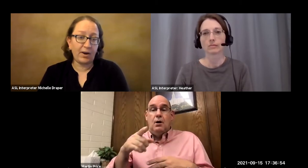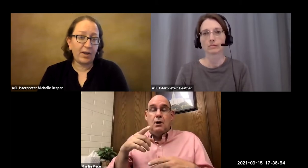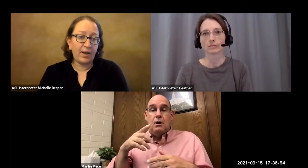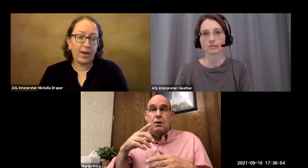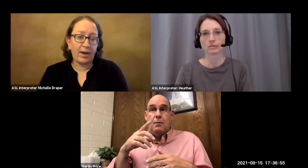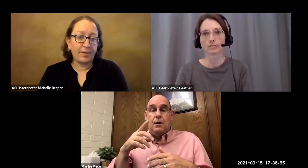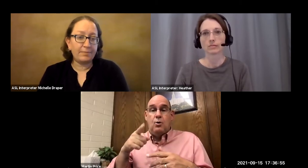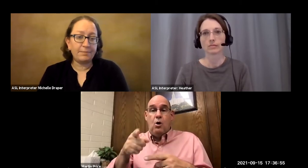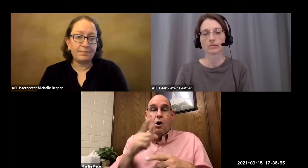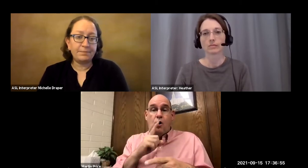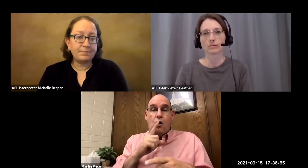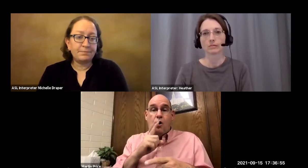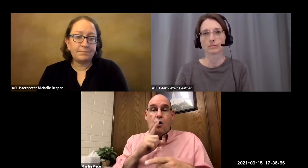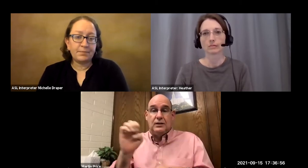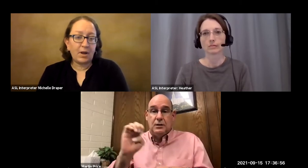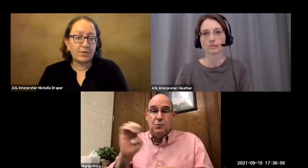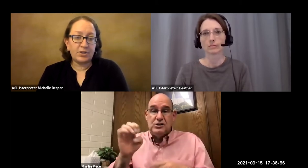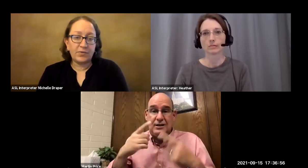on there?